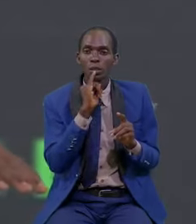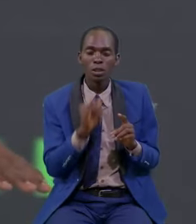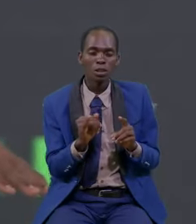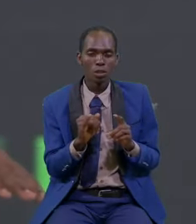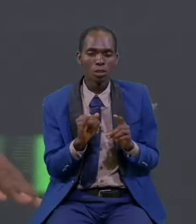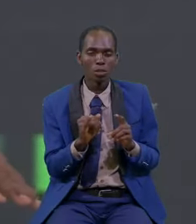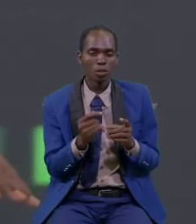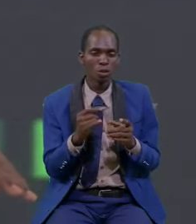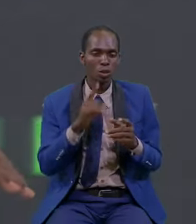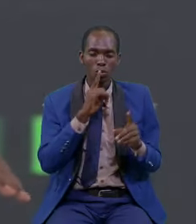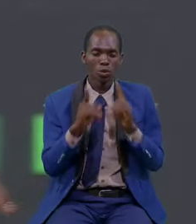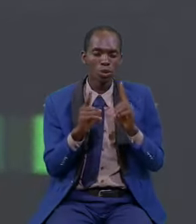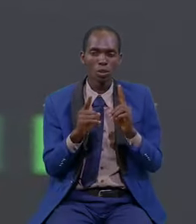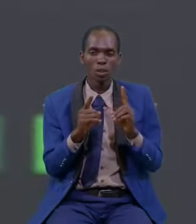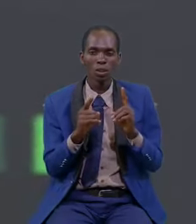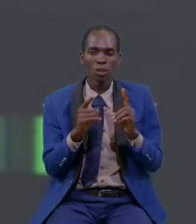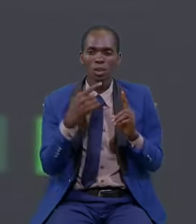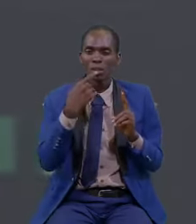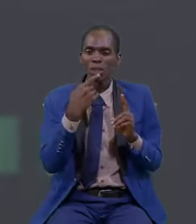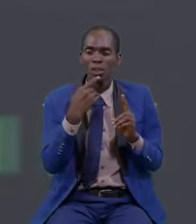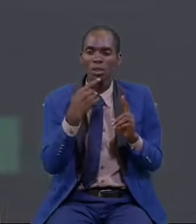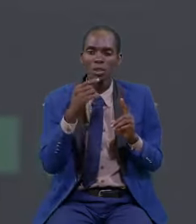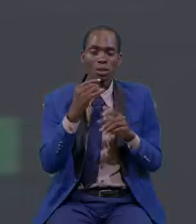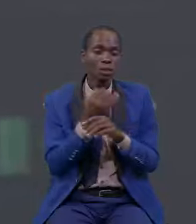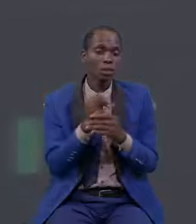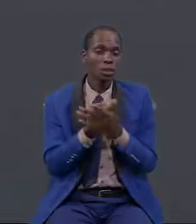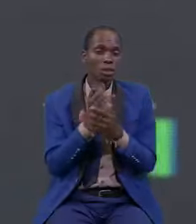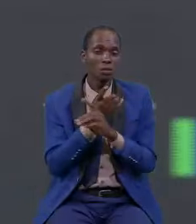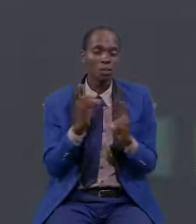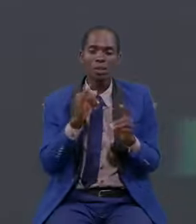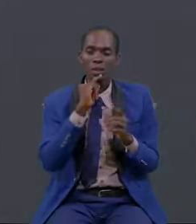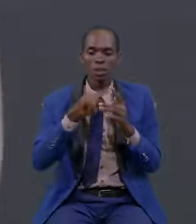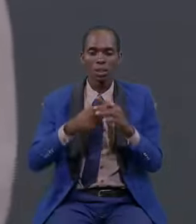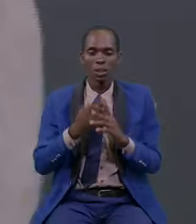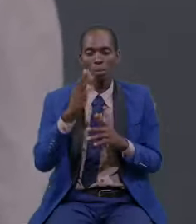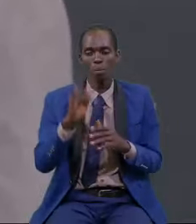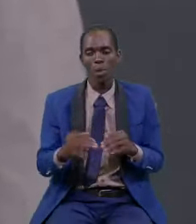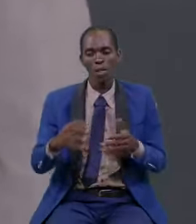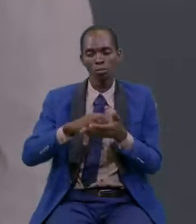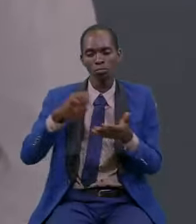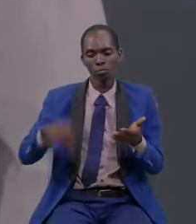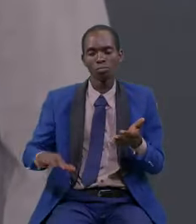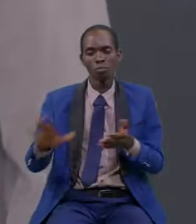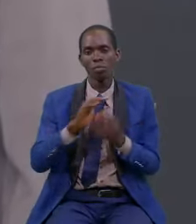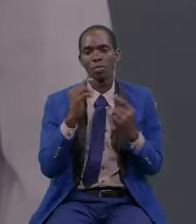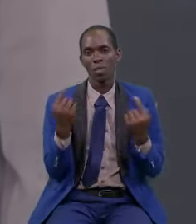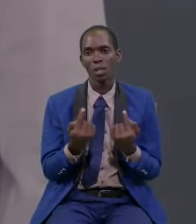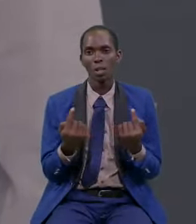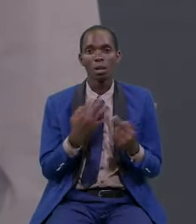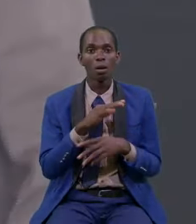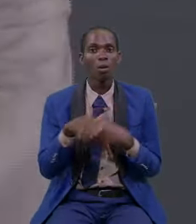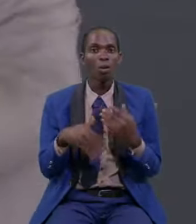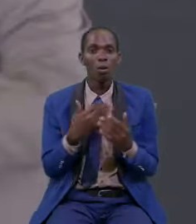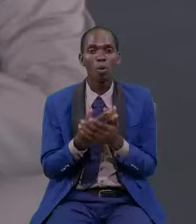from taking away their sin. And when he takes away their sin, all the consequences of